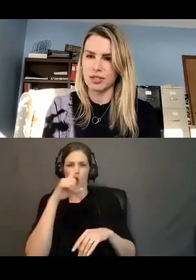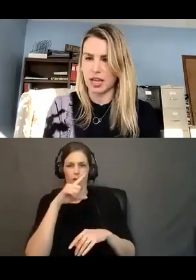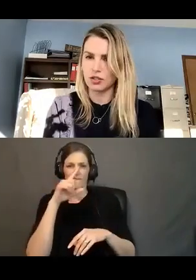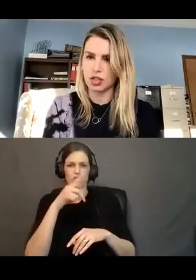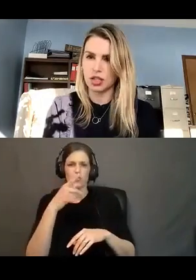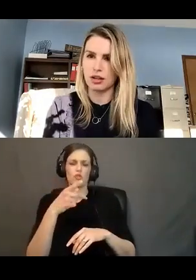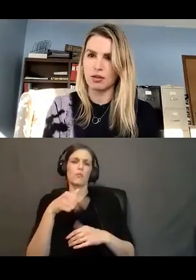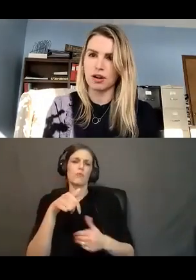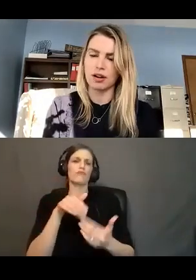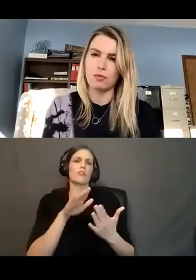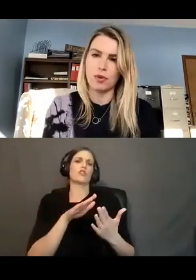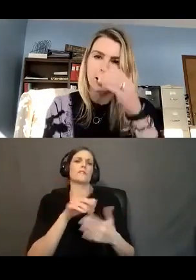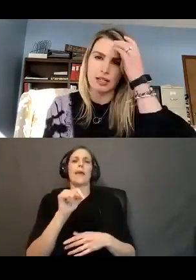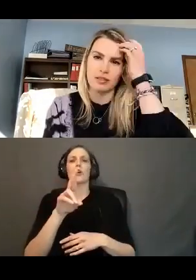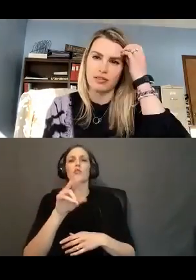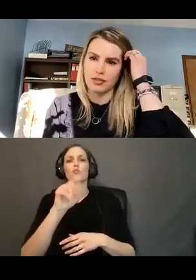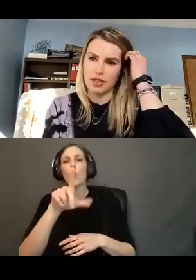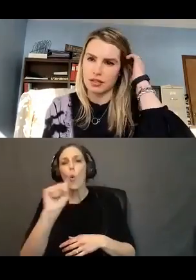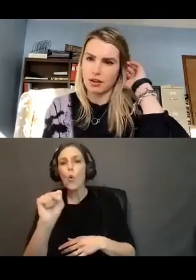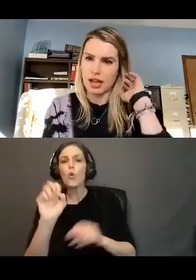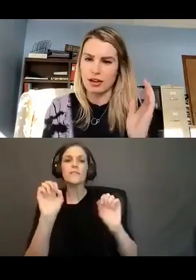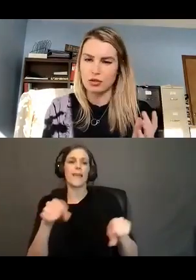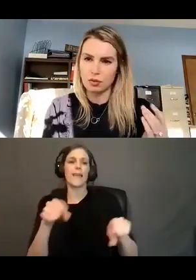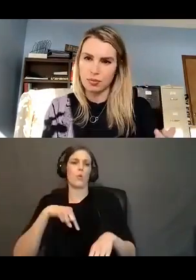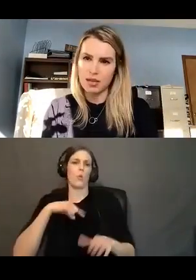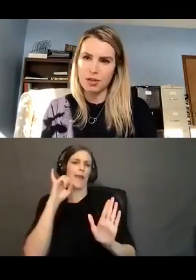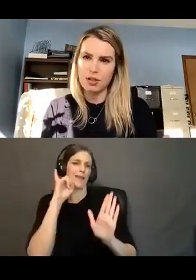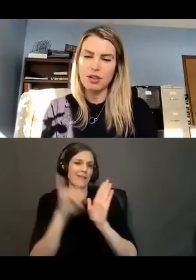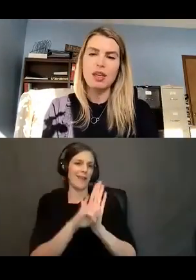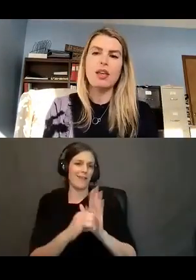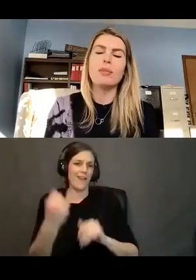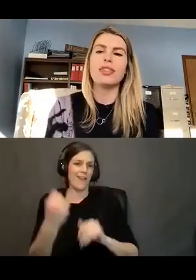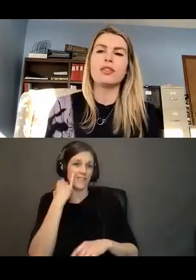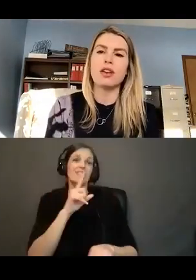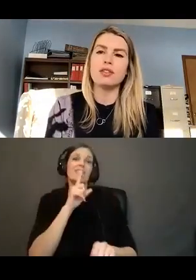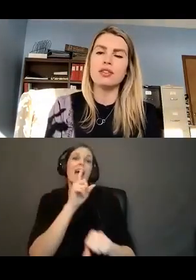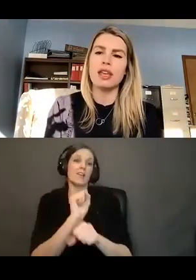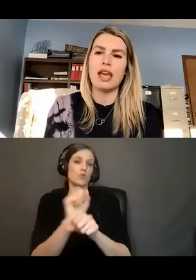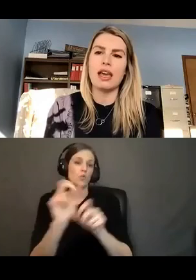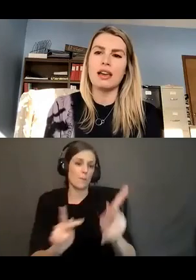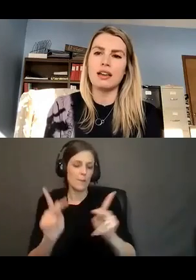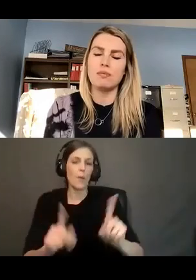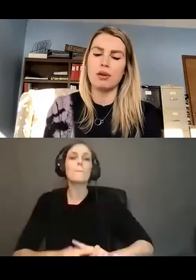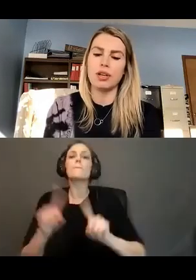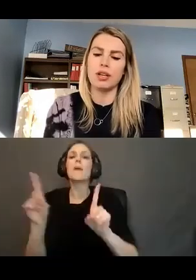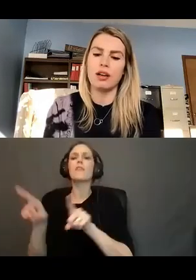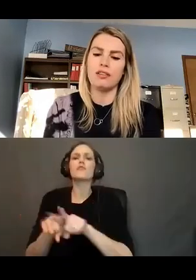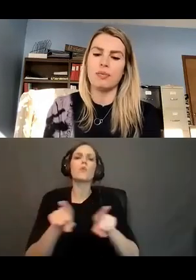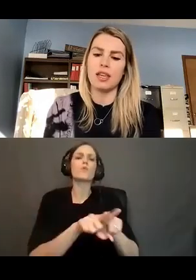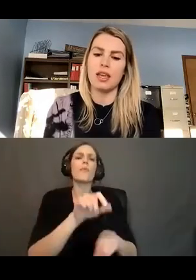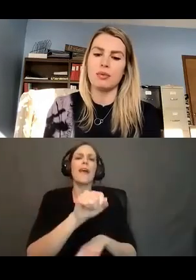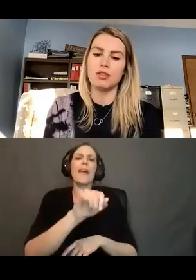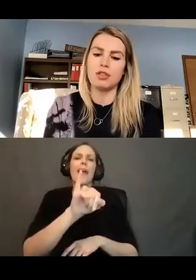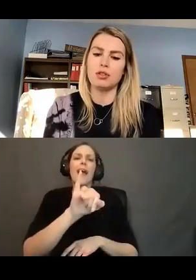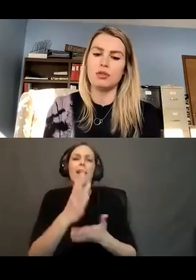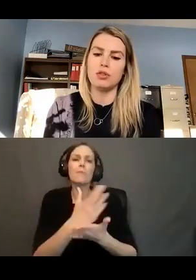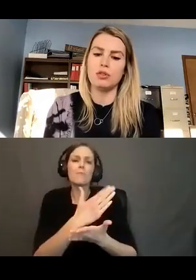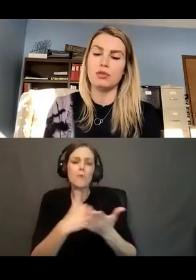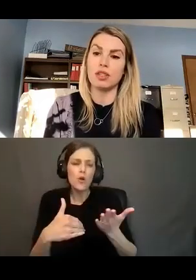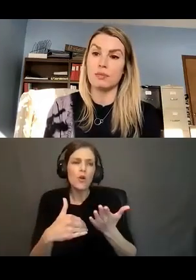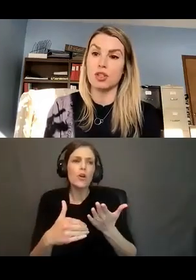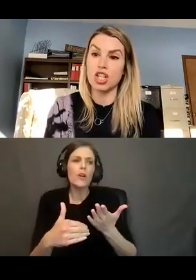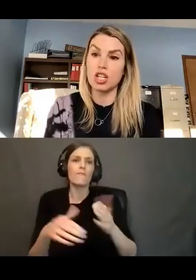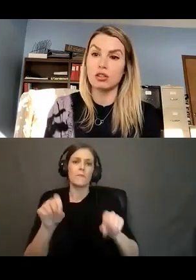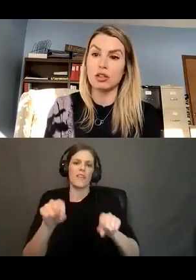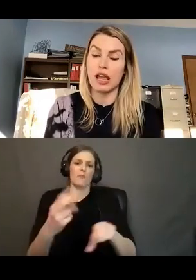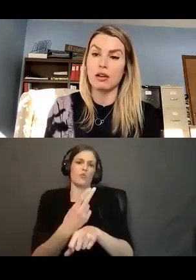trolls potentially, or can we identify if these are actual people? But there's also the AI component of being able to use